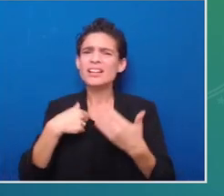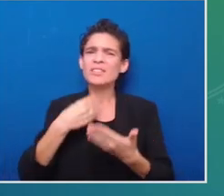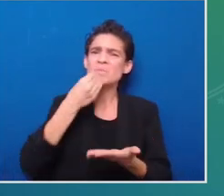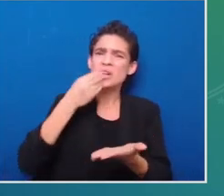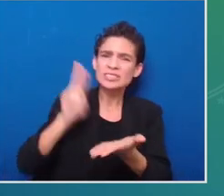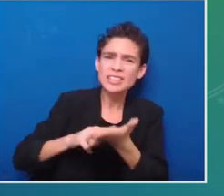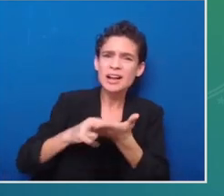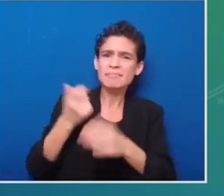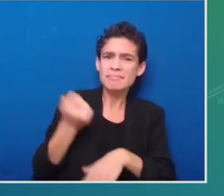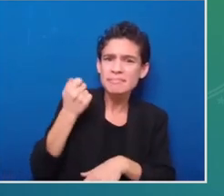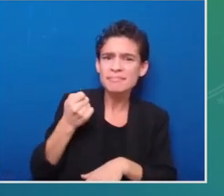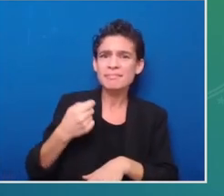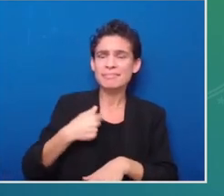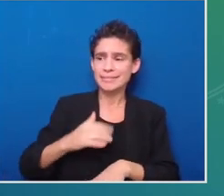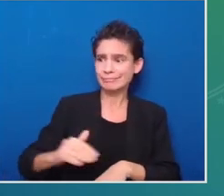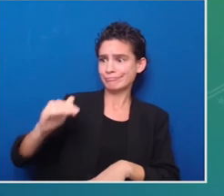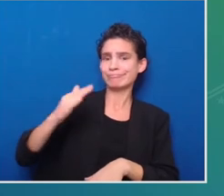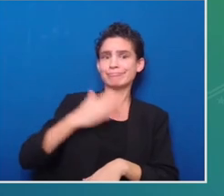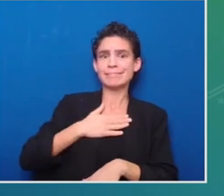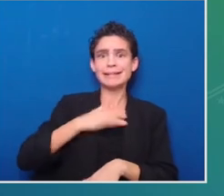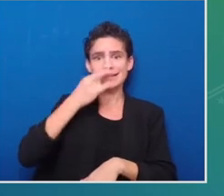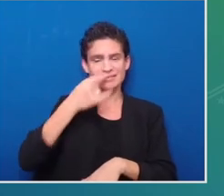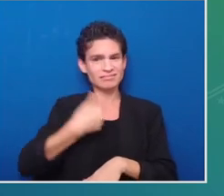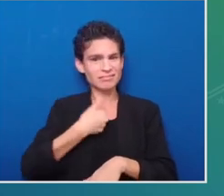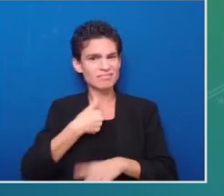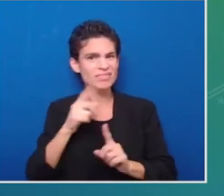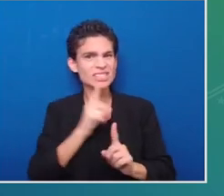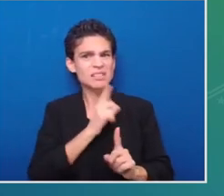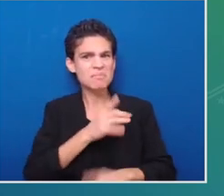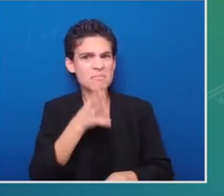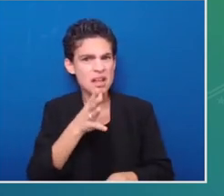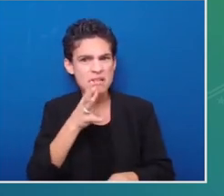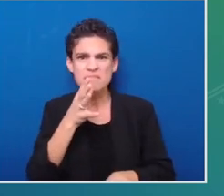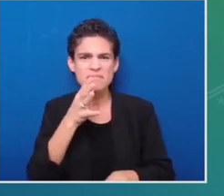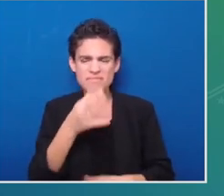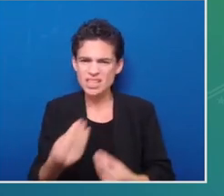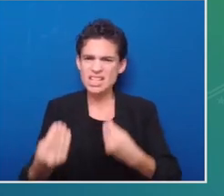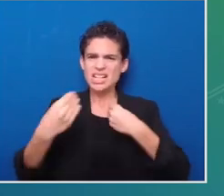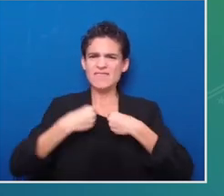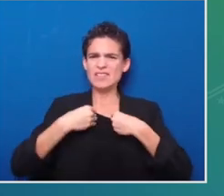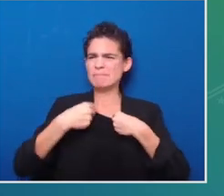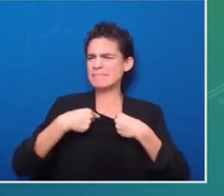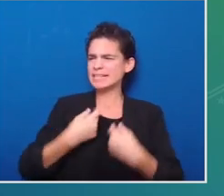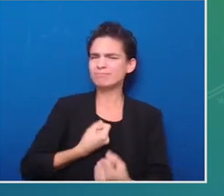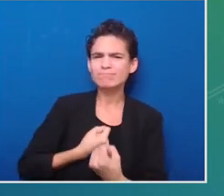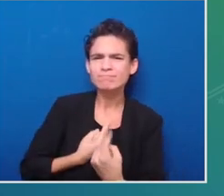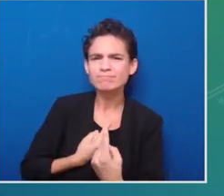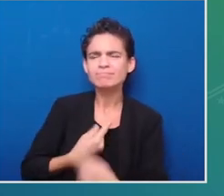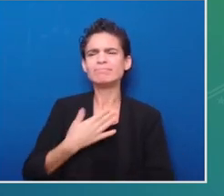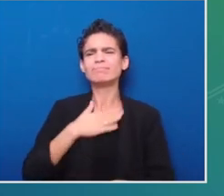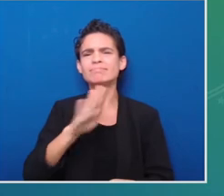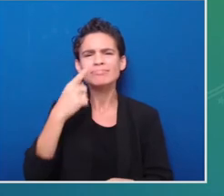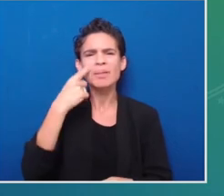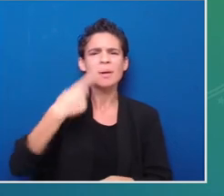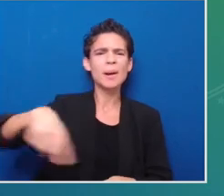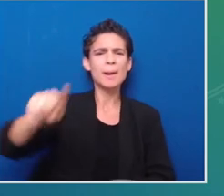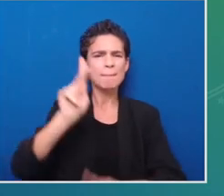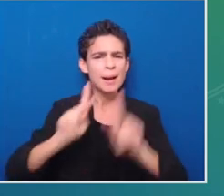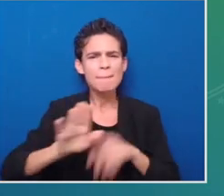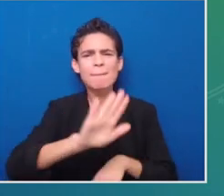as a single mom. These struggles give me perspectives, though, so that I can help people to succeed.